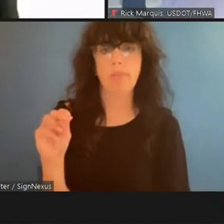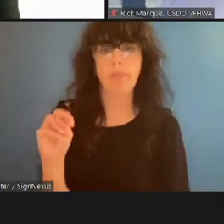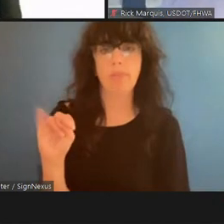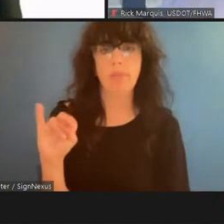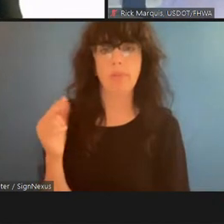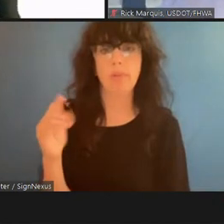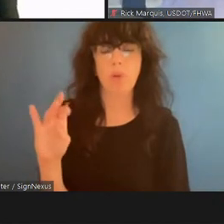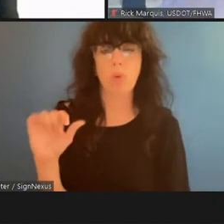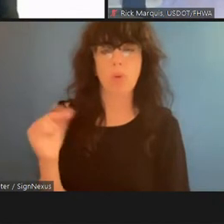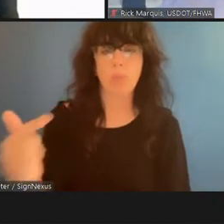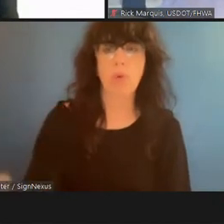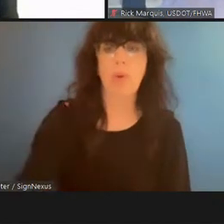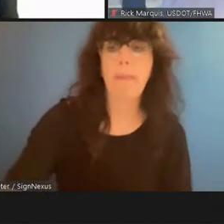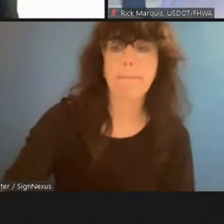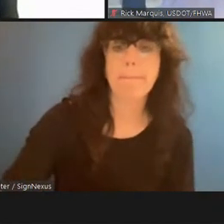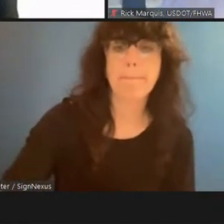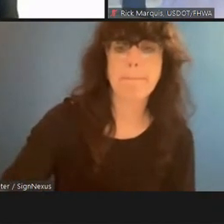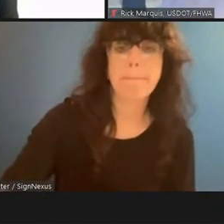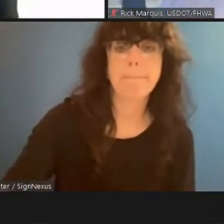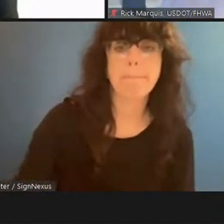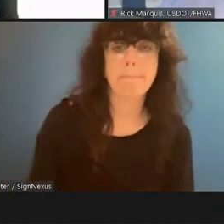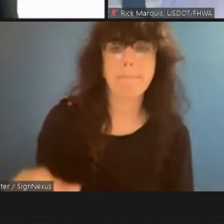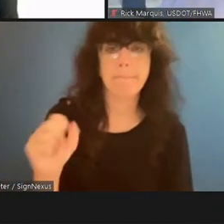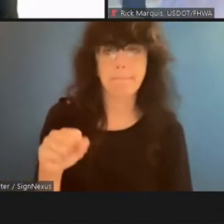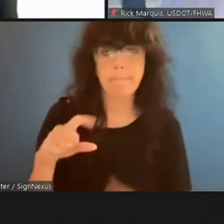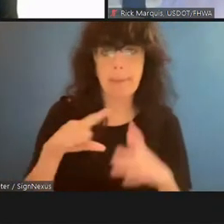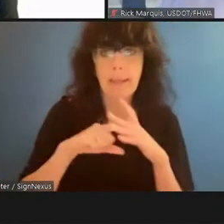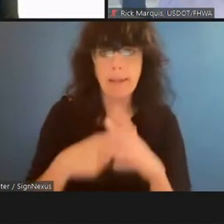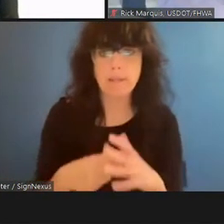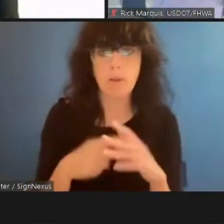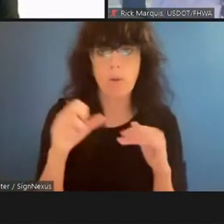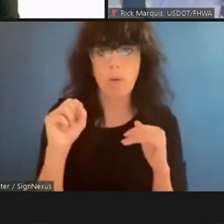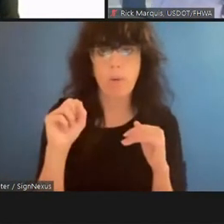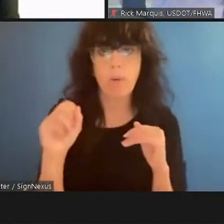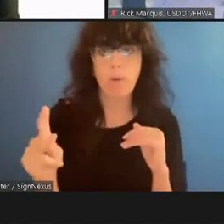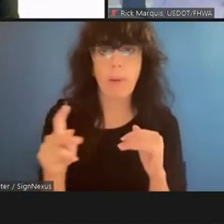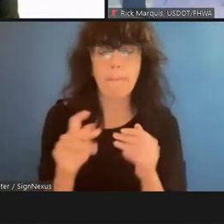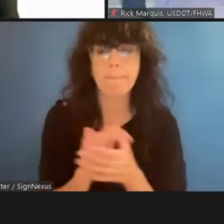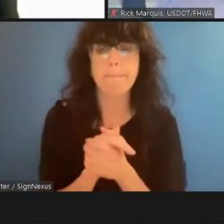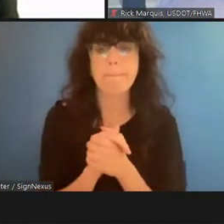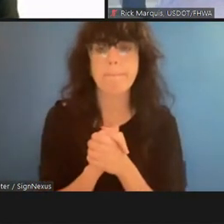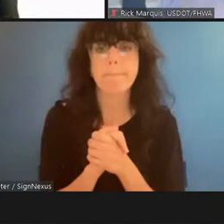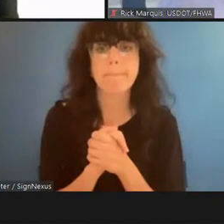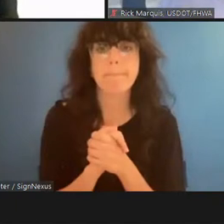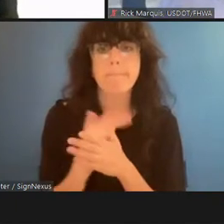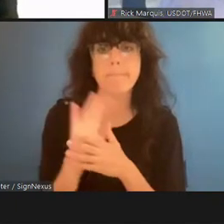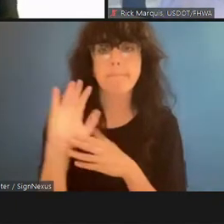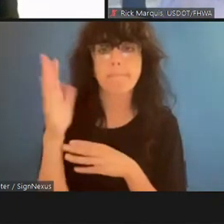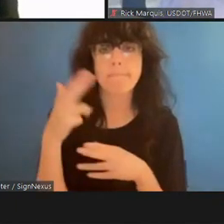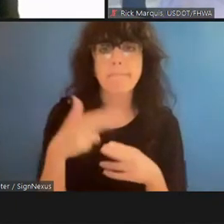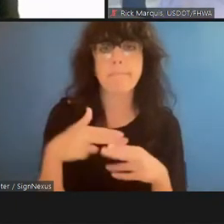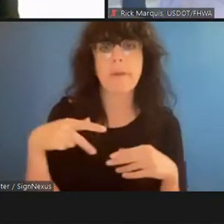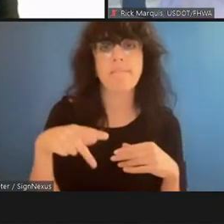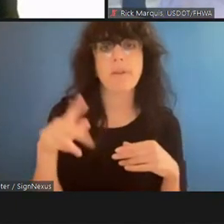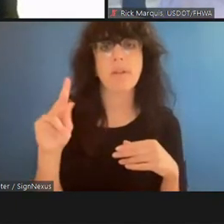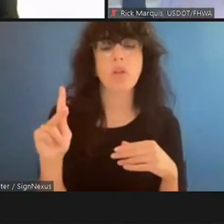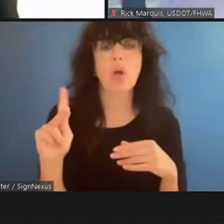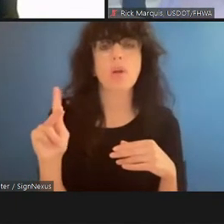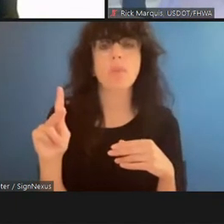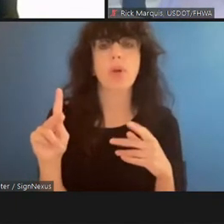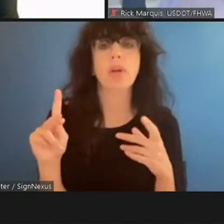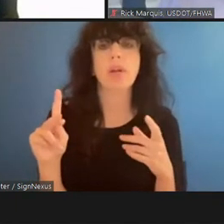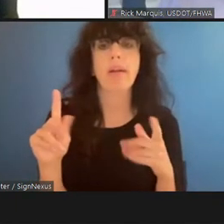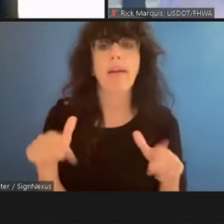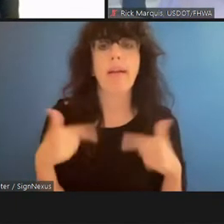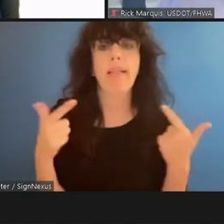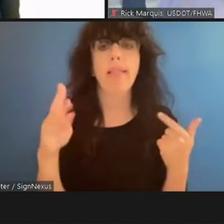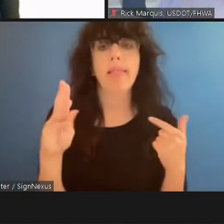okay can i start okay yes you may okay hi my name is phil connigsberg i live